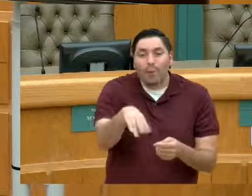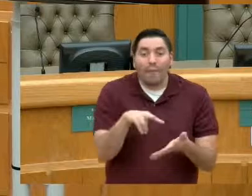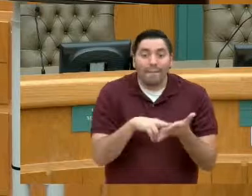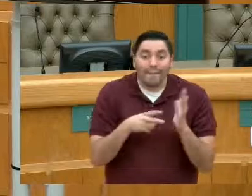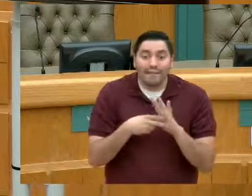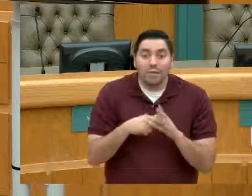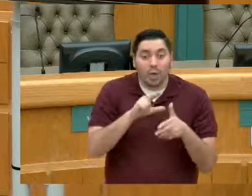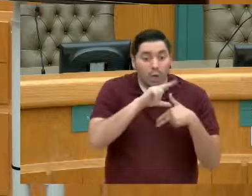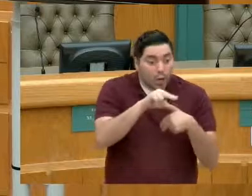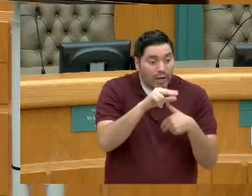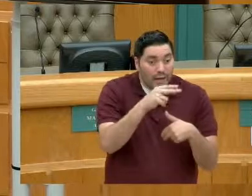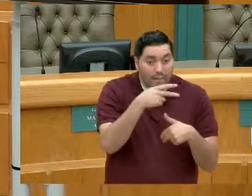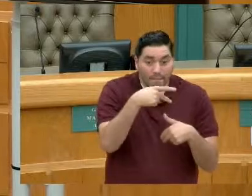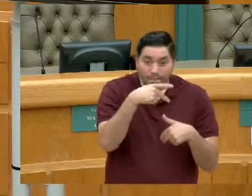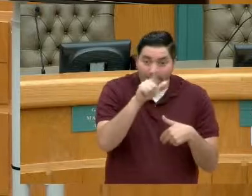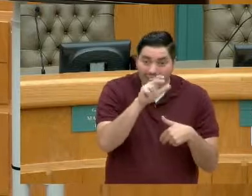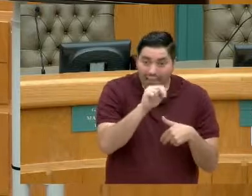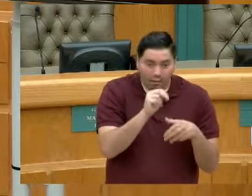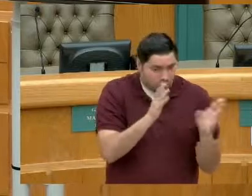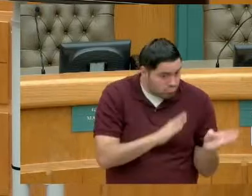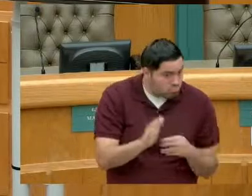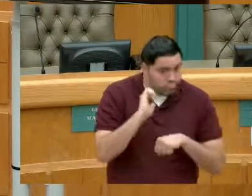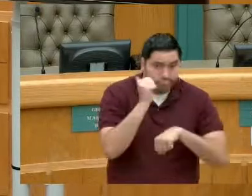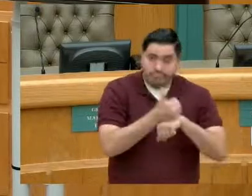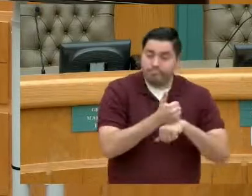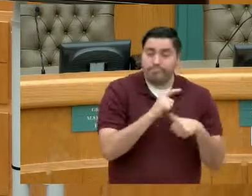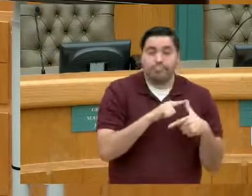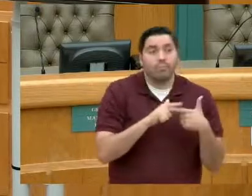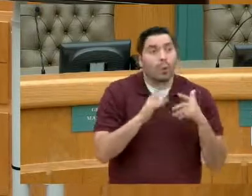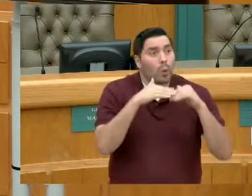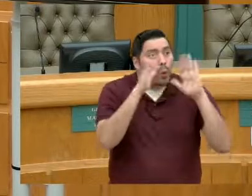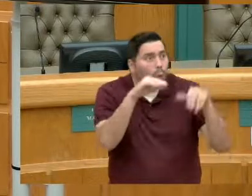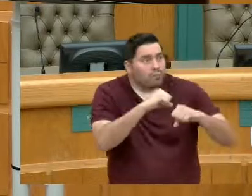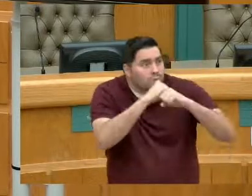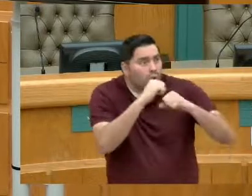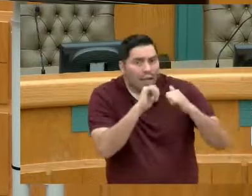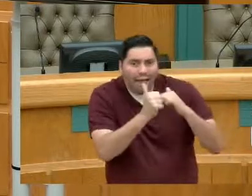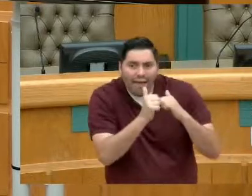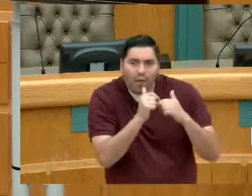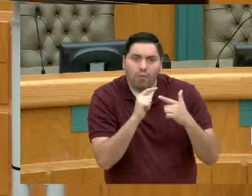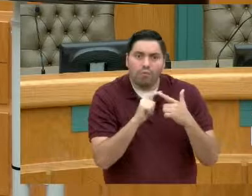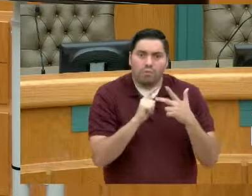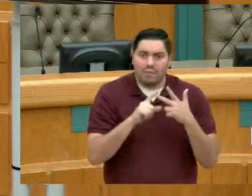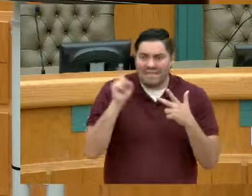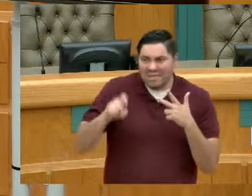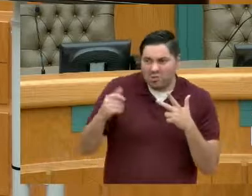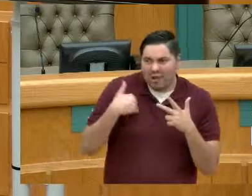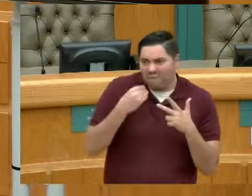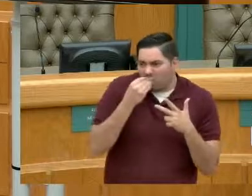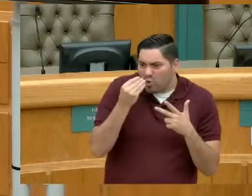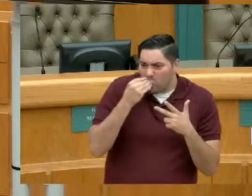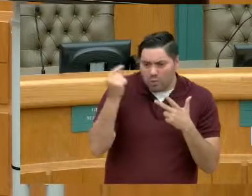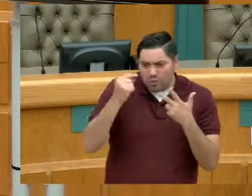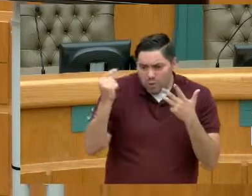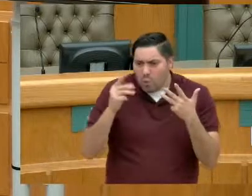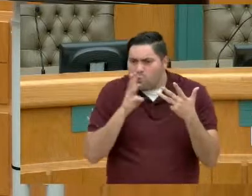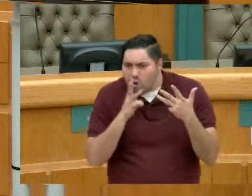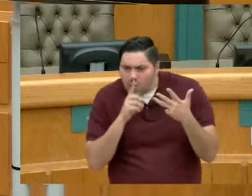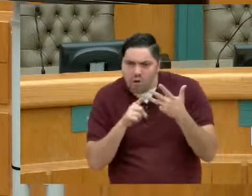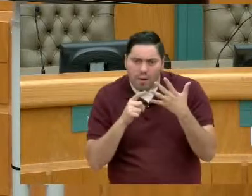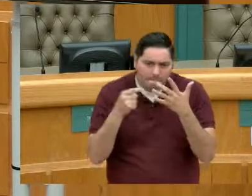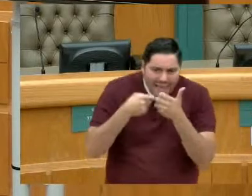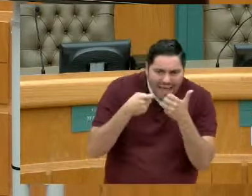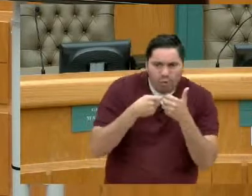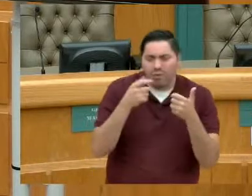your hurricane plans in place, how you're going to secure your home, what you need to have on hand in terms of food, water, batteries,